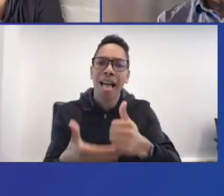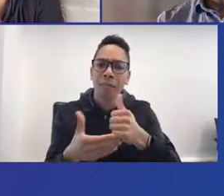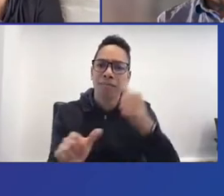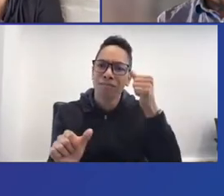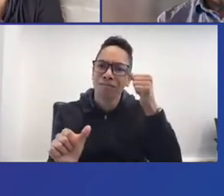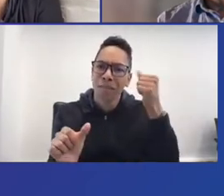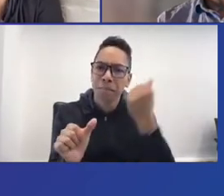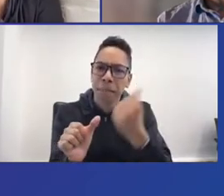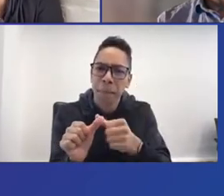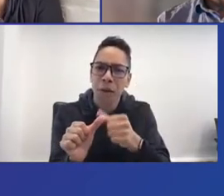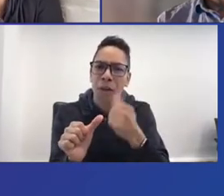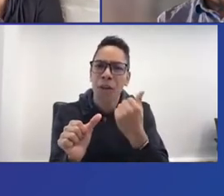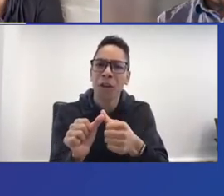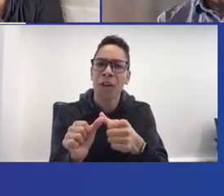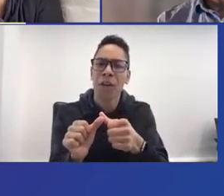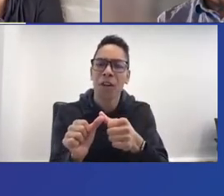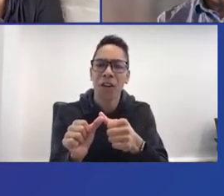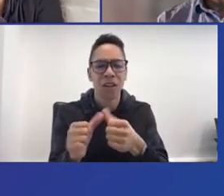right?